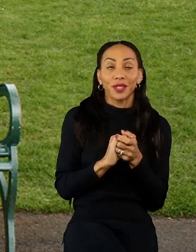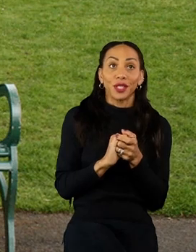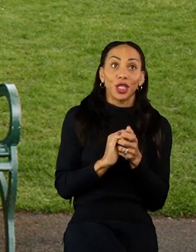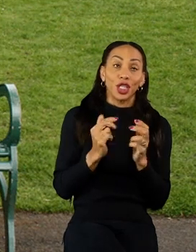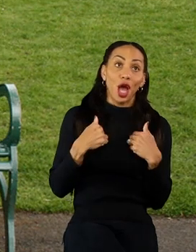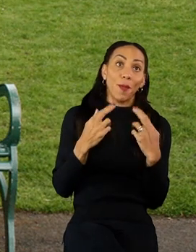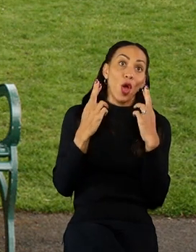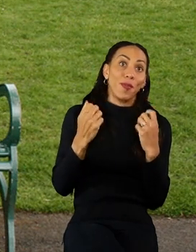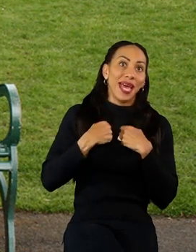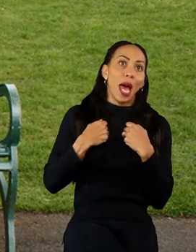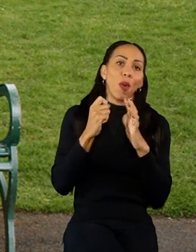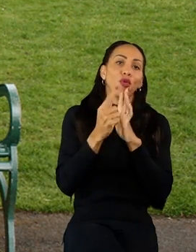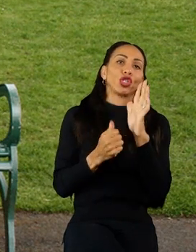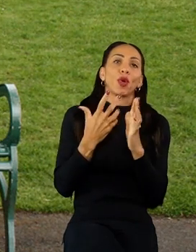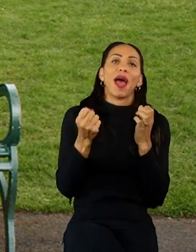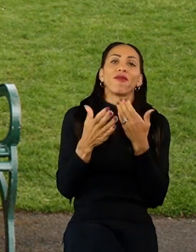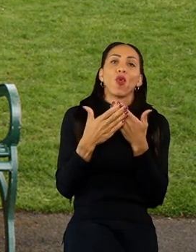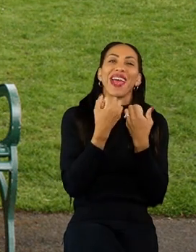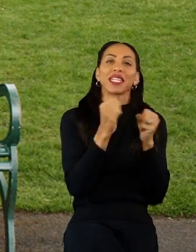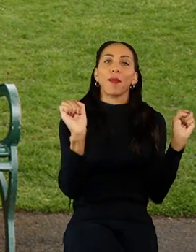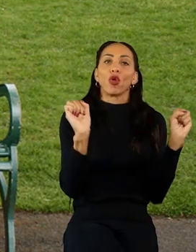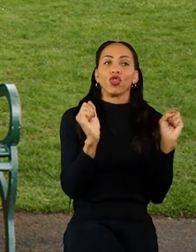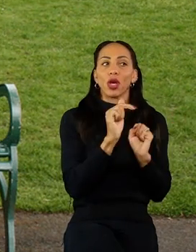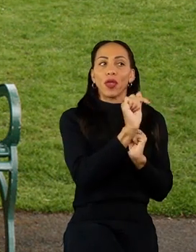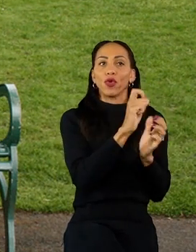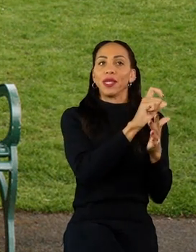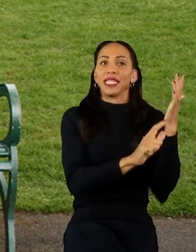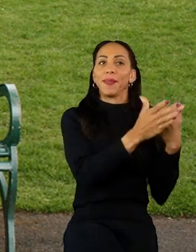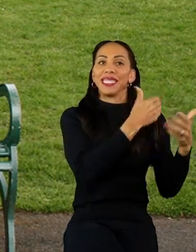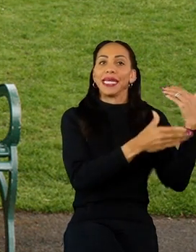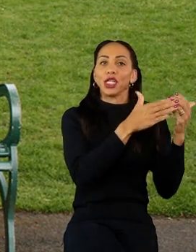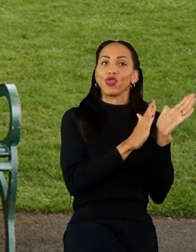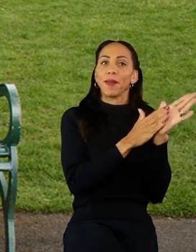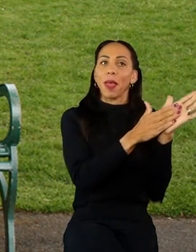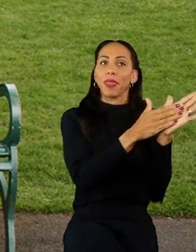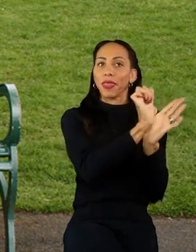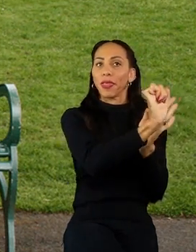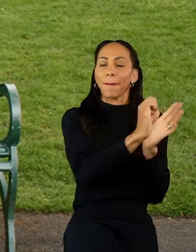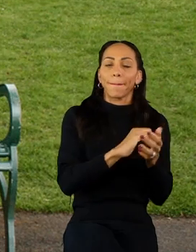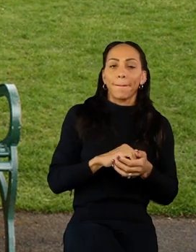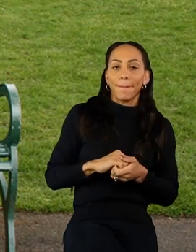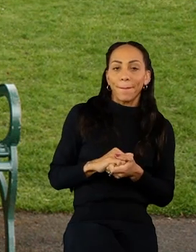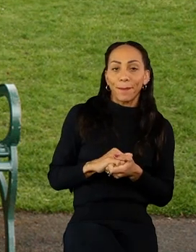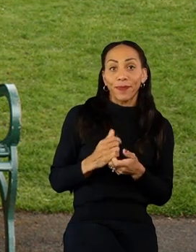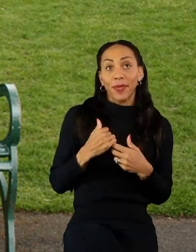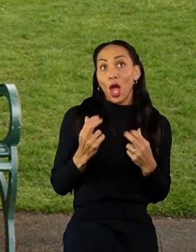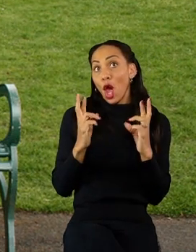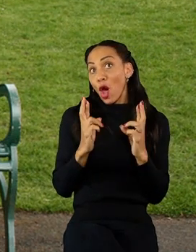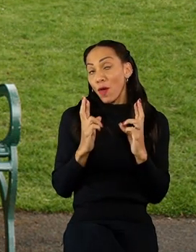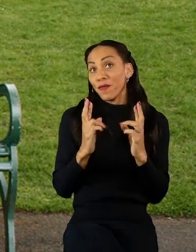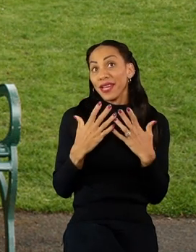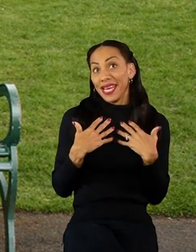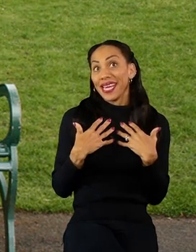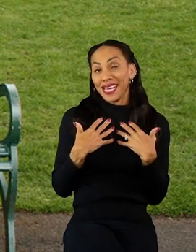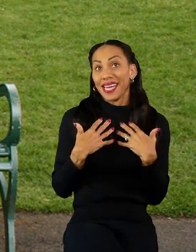hoping to get the project exposed and our outcomes are presented